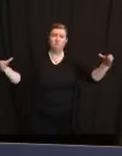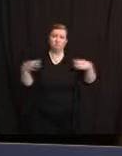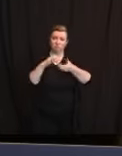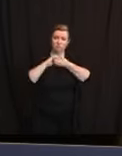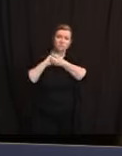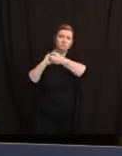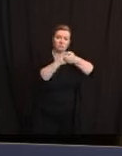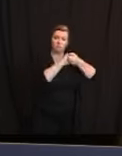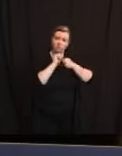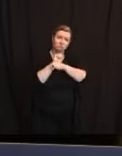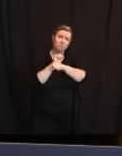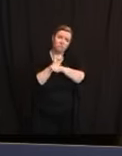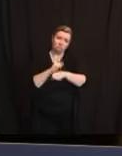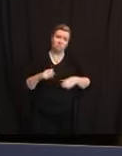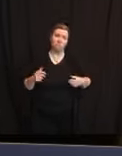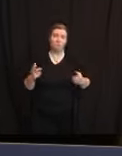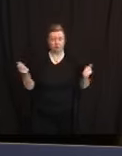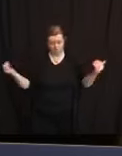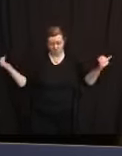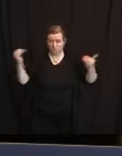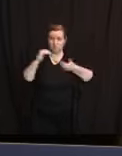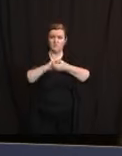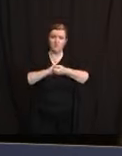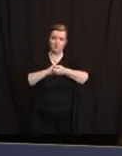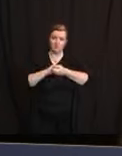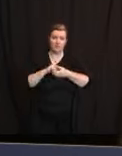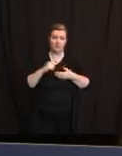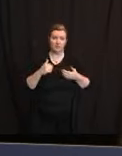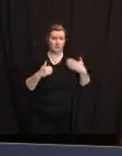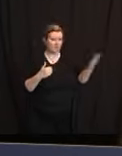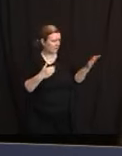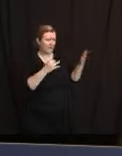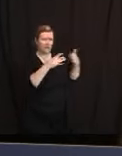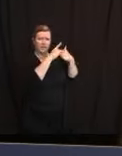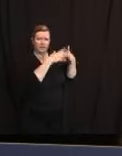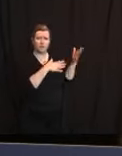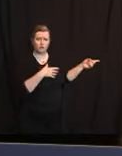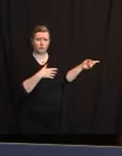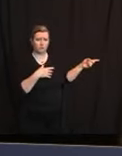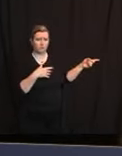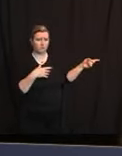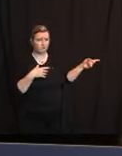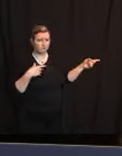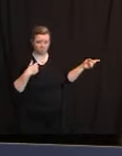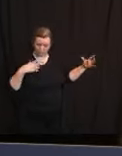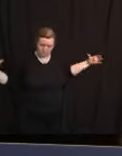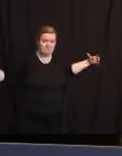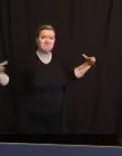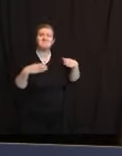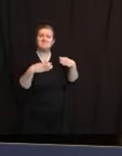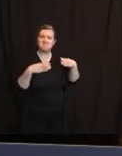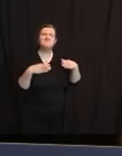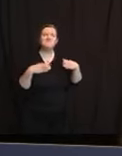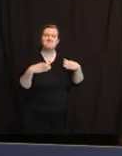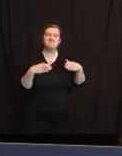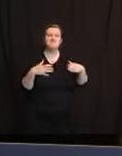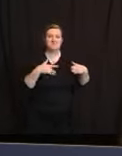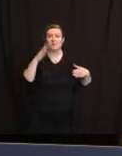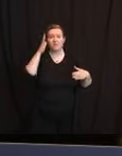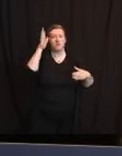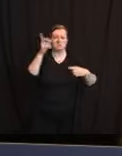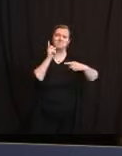come together, and under your leadership, Governor, we are moving forward, and I do see light at the end of the tunnel.